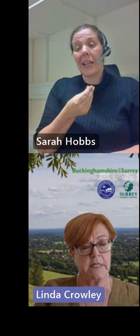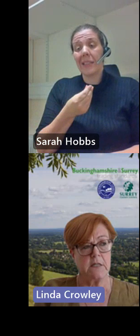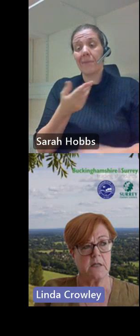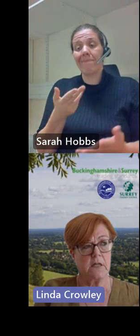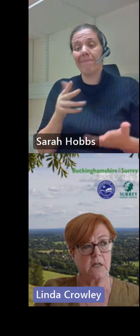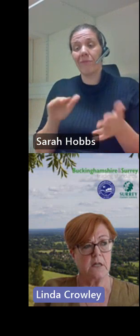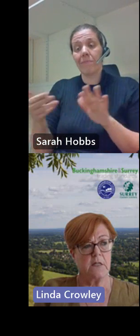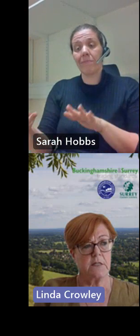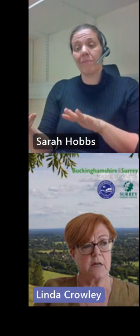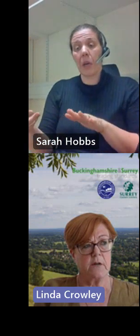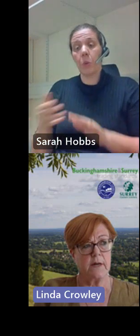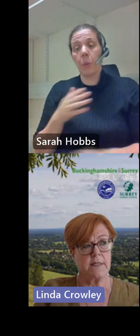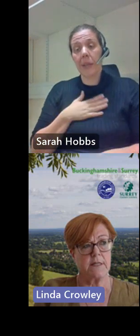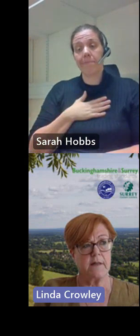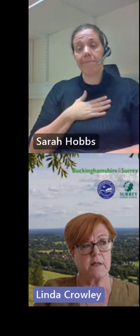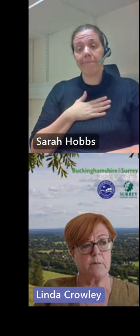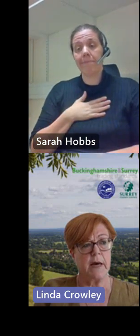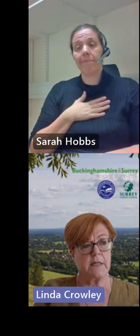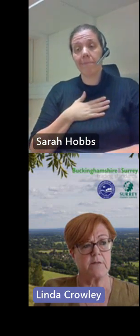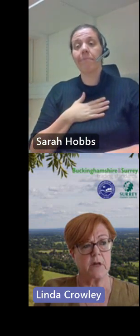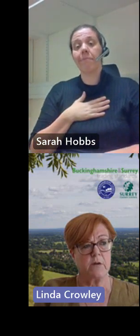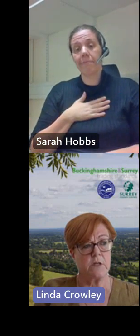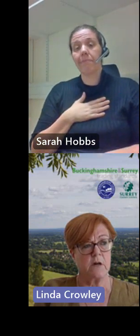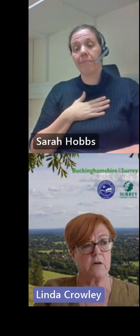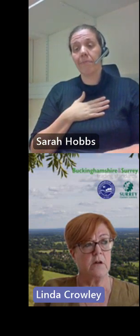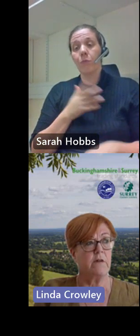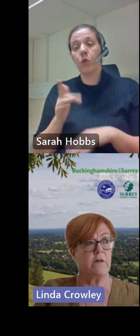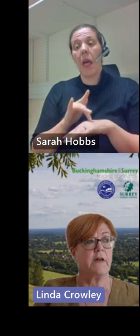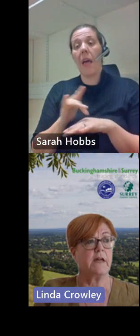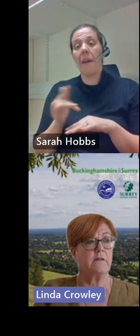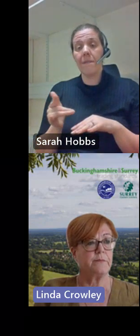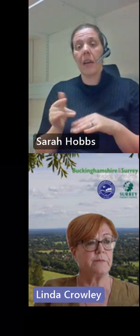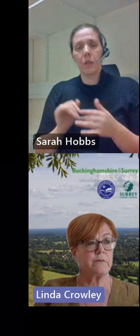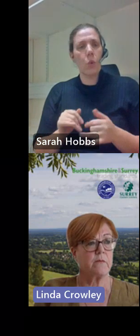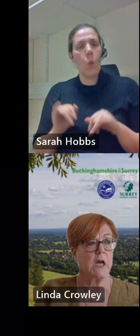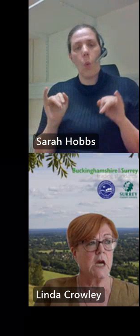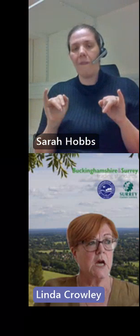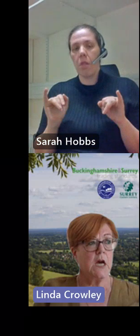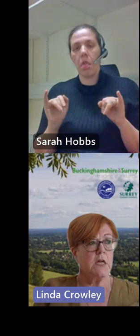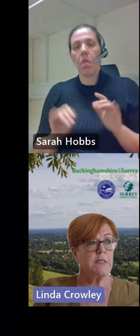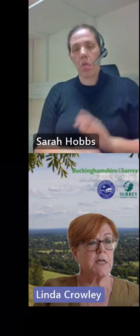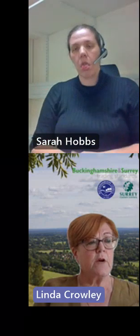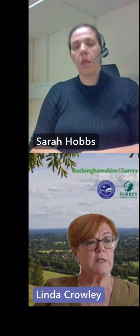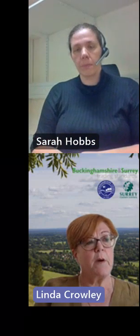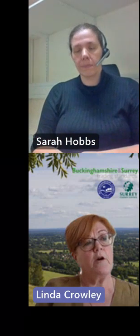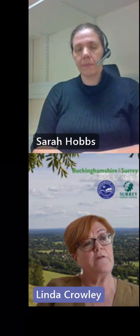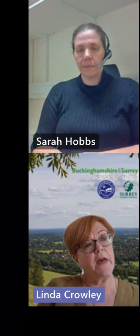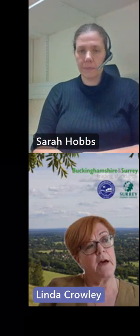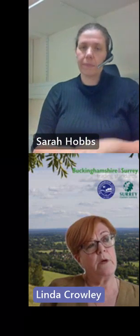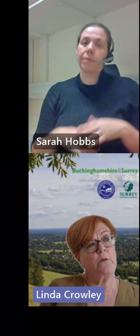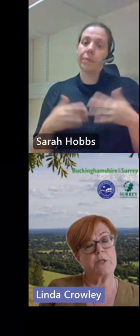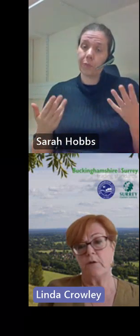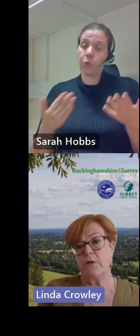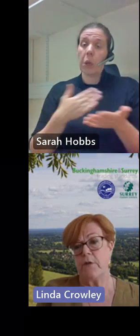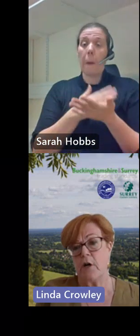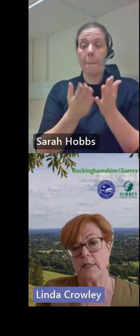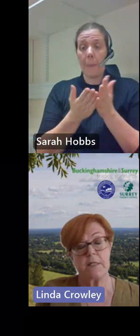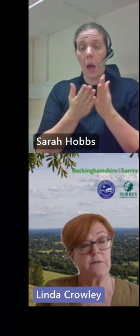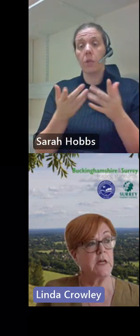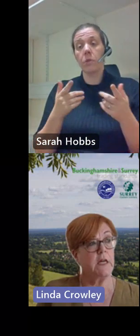had died. So, as I say, the impacts of those are horrific. So as part of that, we